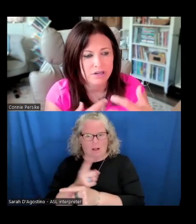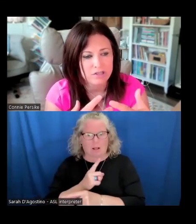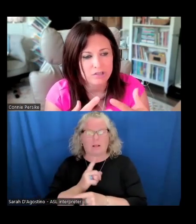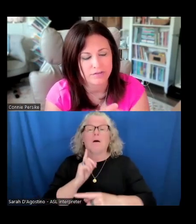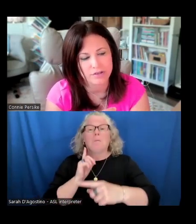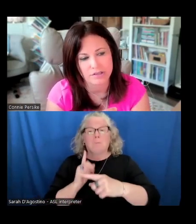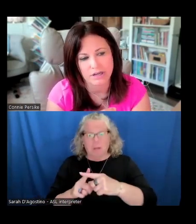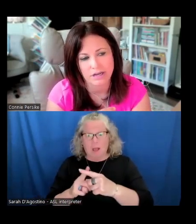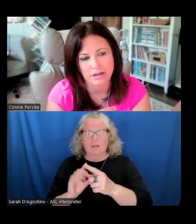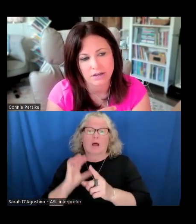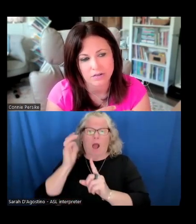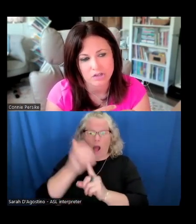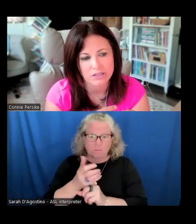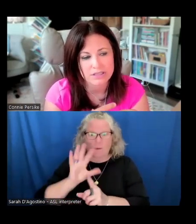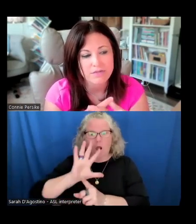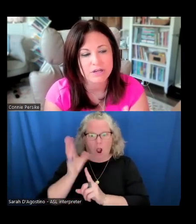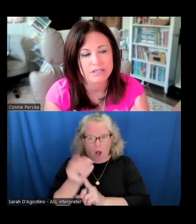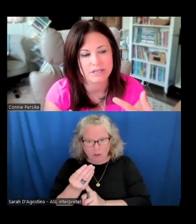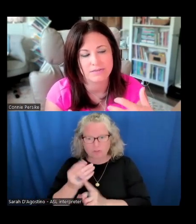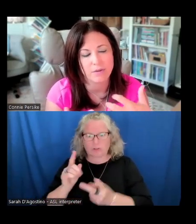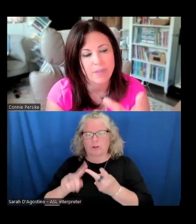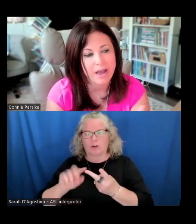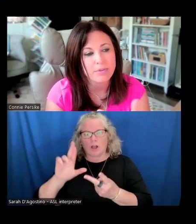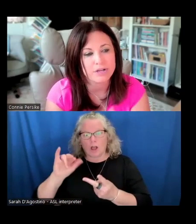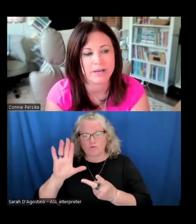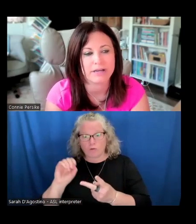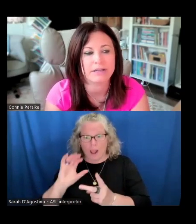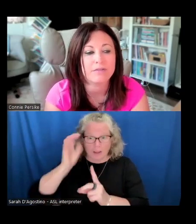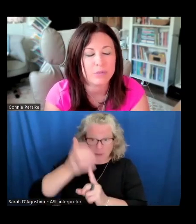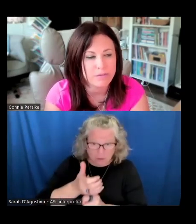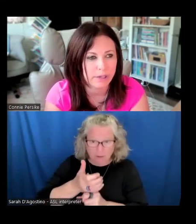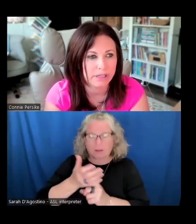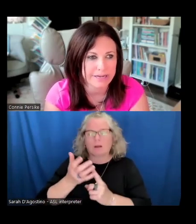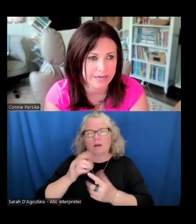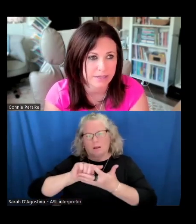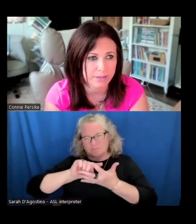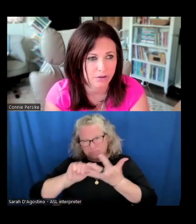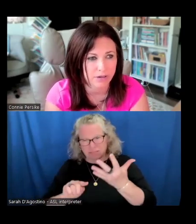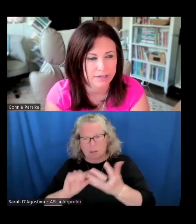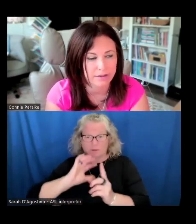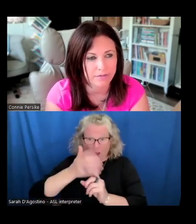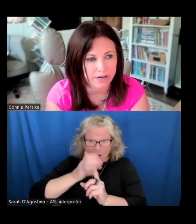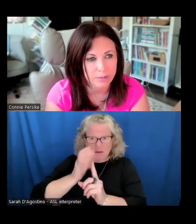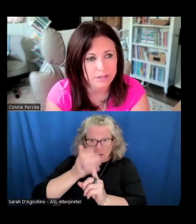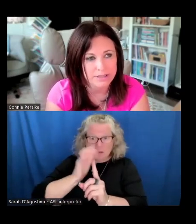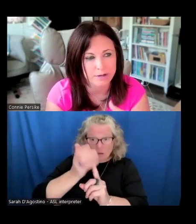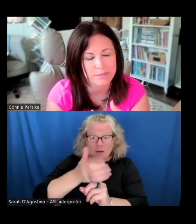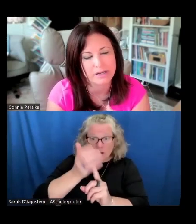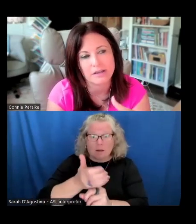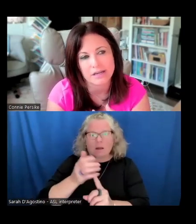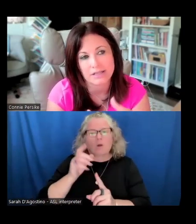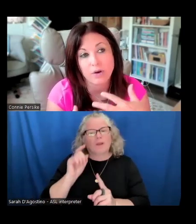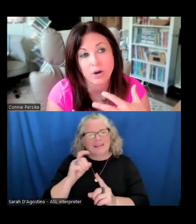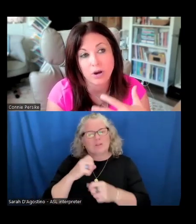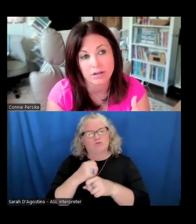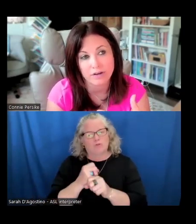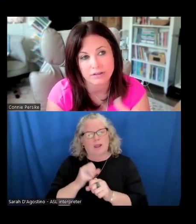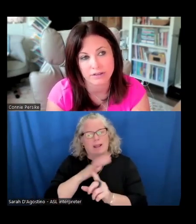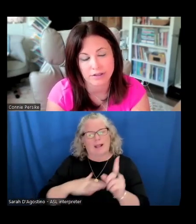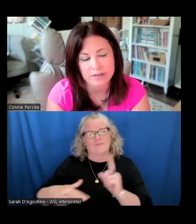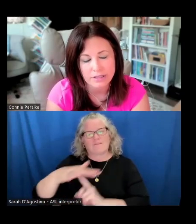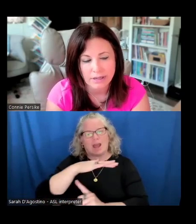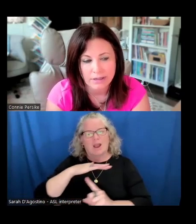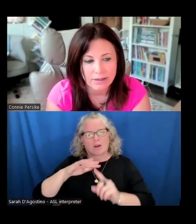diversity and racial diversity and, just differences from that perspective. We really need to be creating environments that are meeting the needs of all